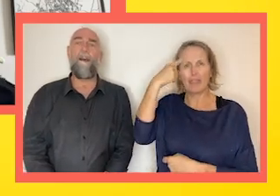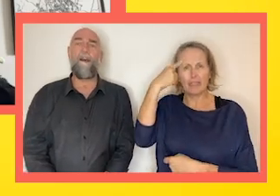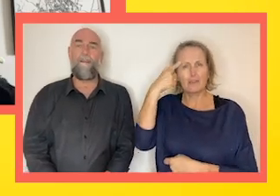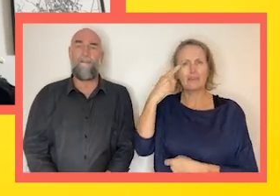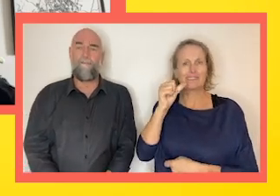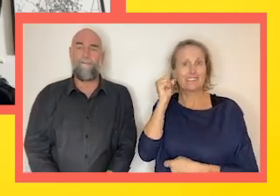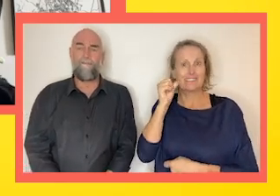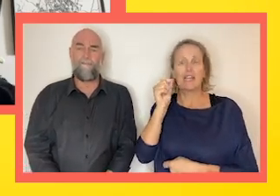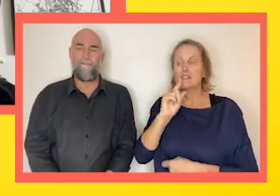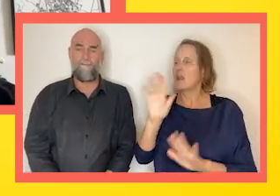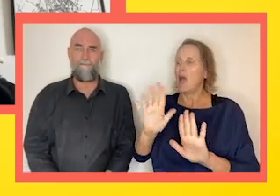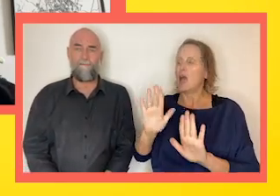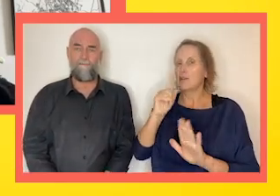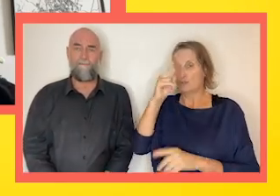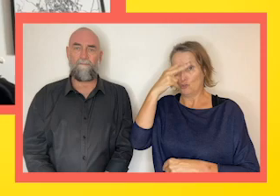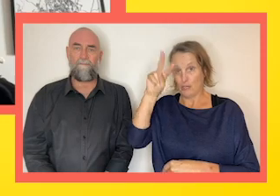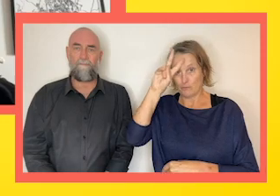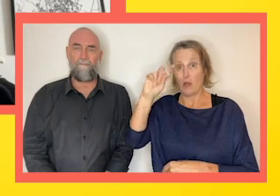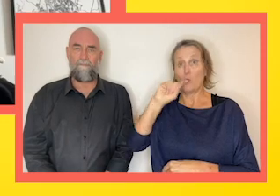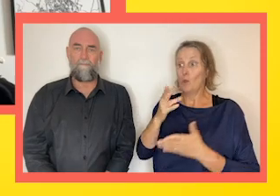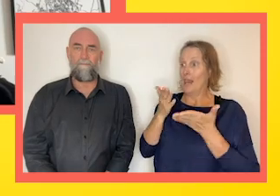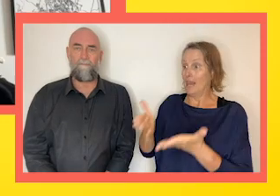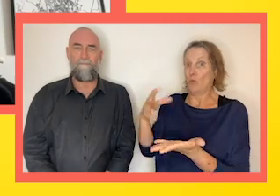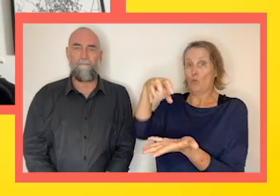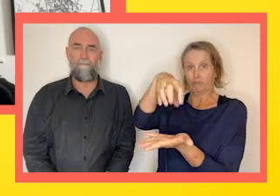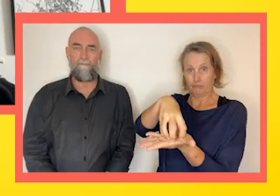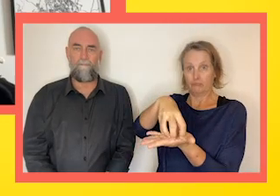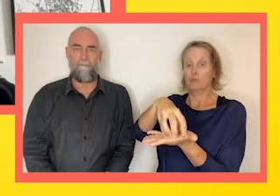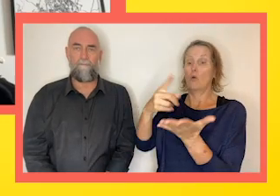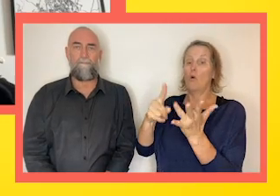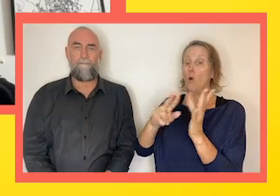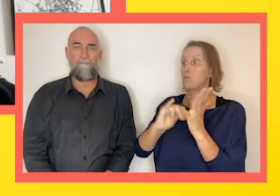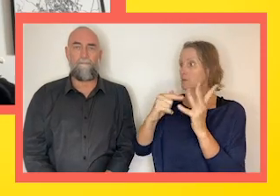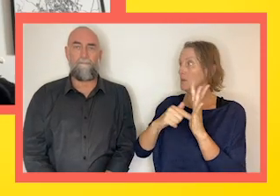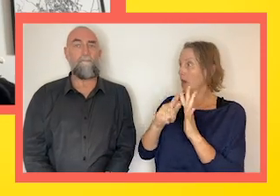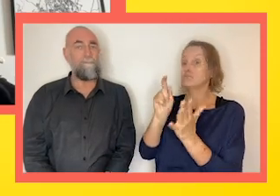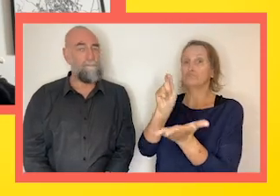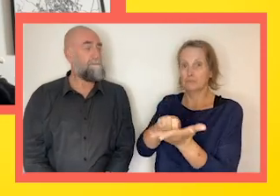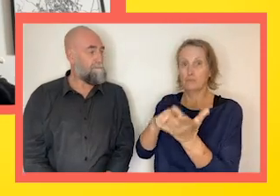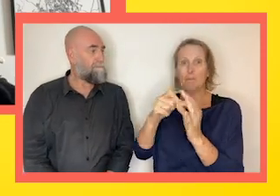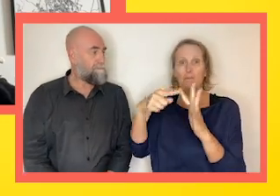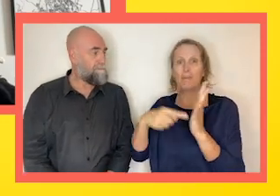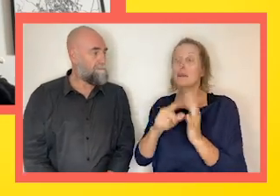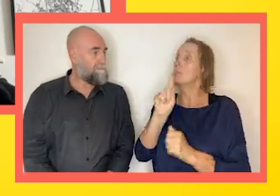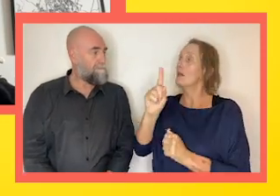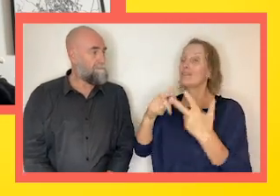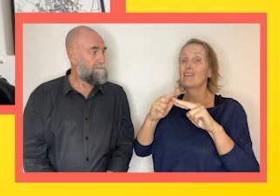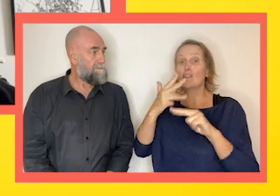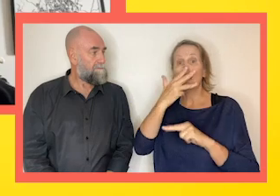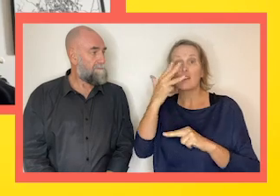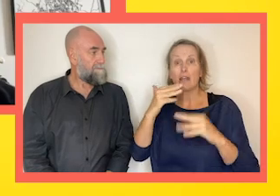out that there was going to be gambling on site, but no betting on under 19s, I think is